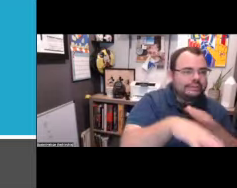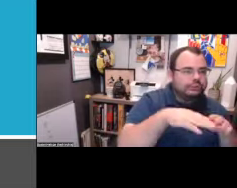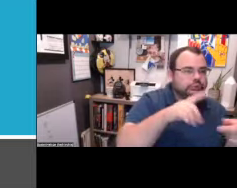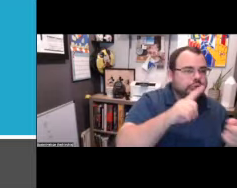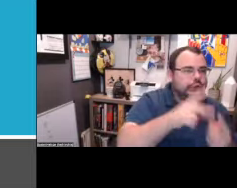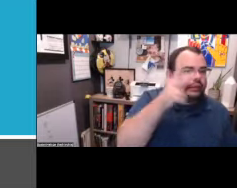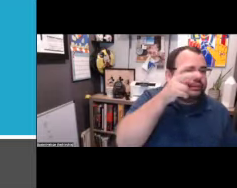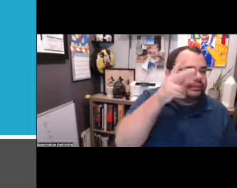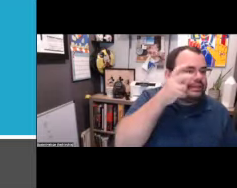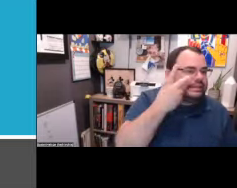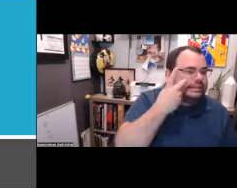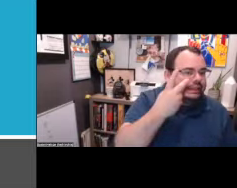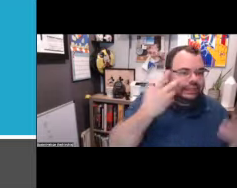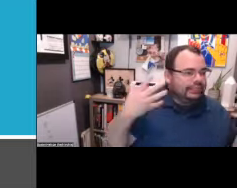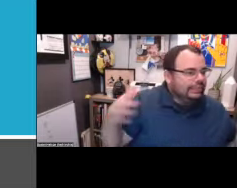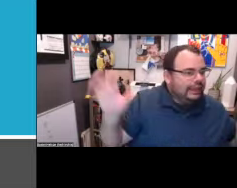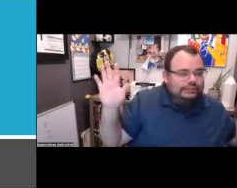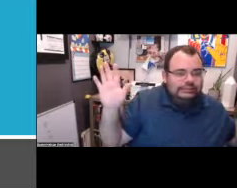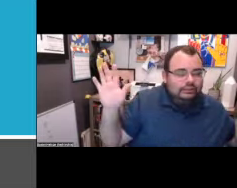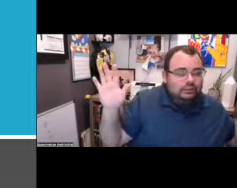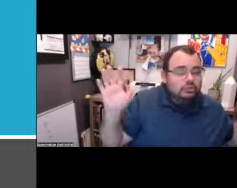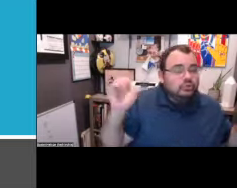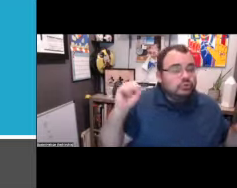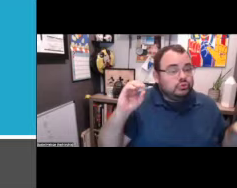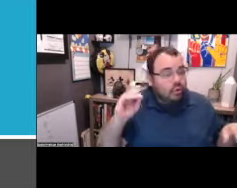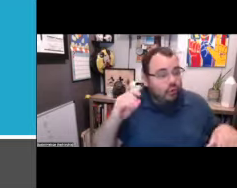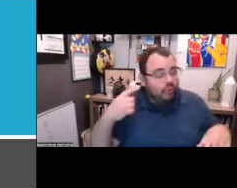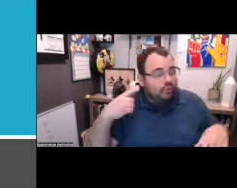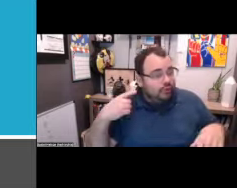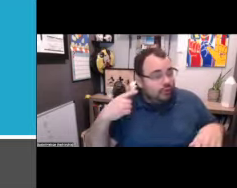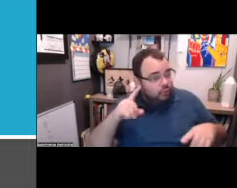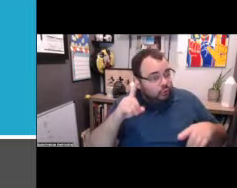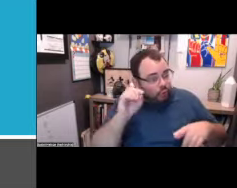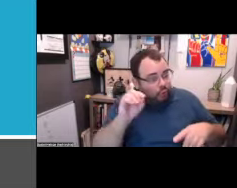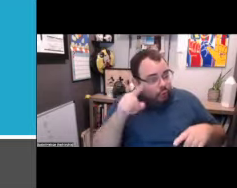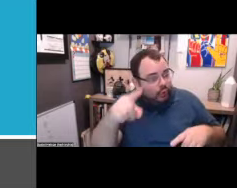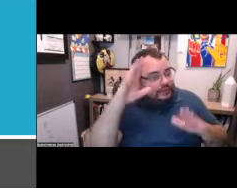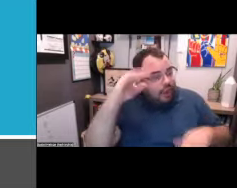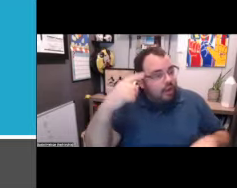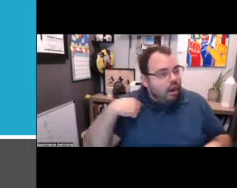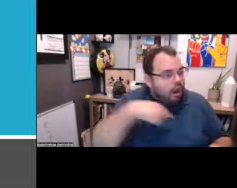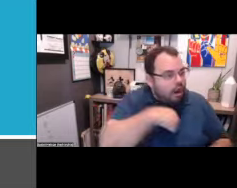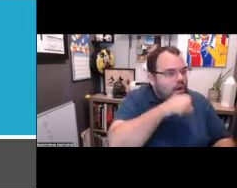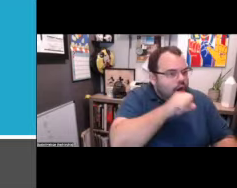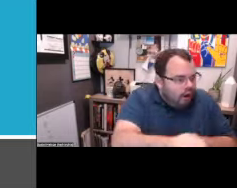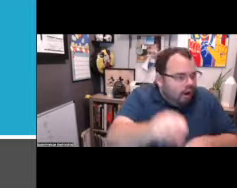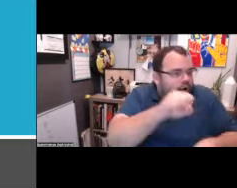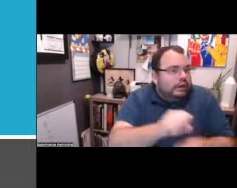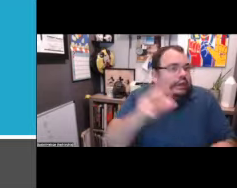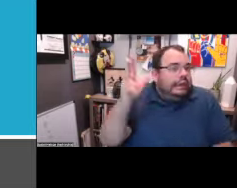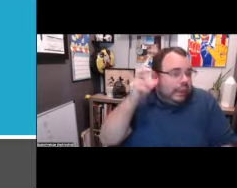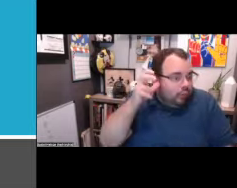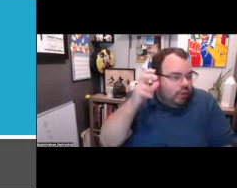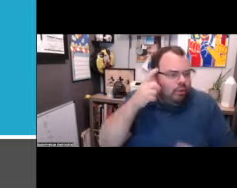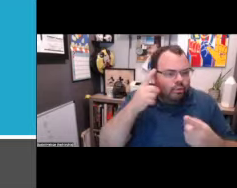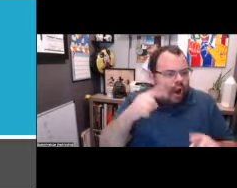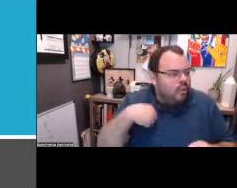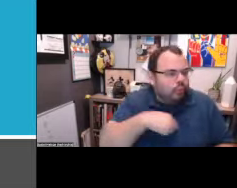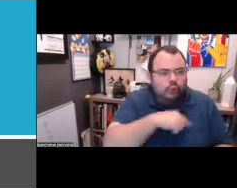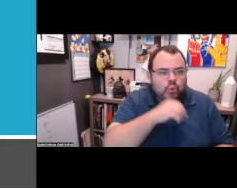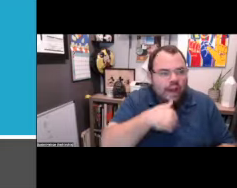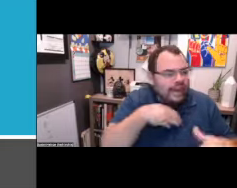accessible, and deaf have access to sight. And then that's all. Do you expect us to